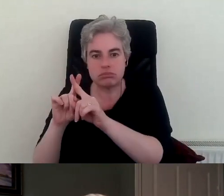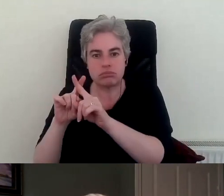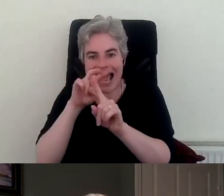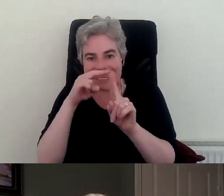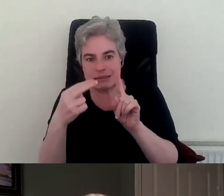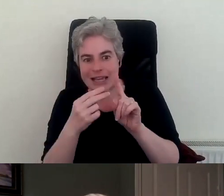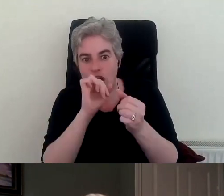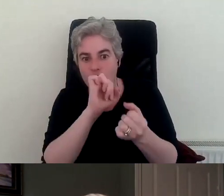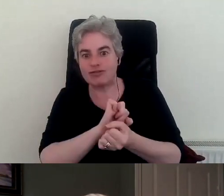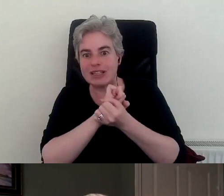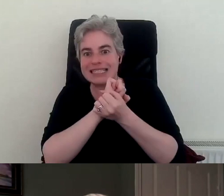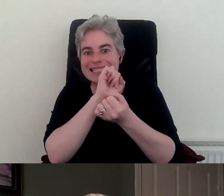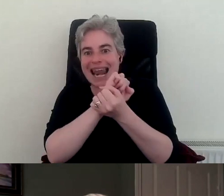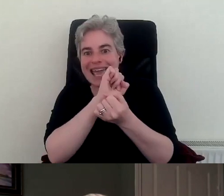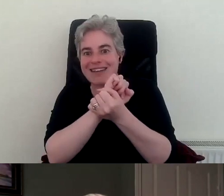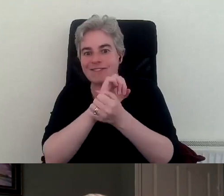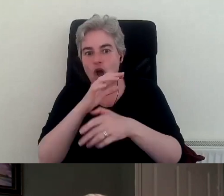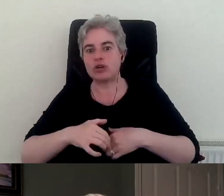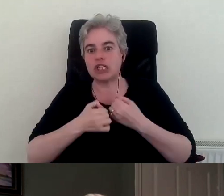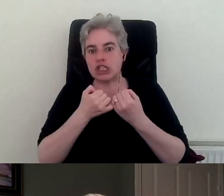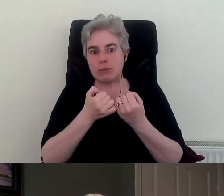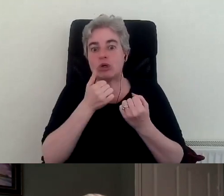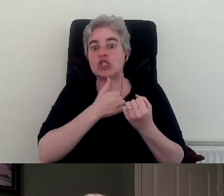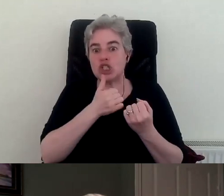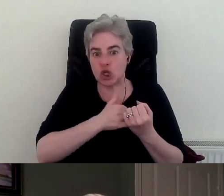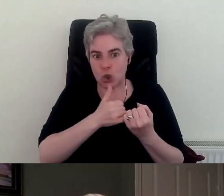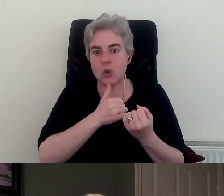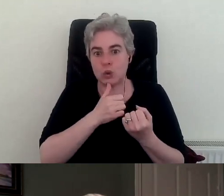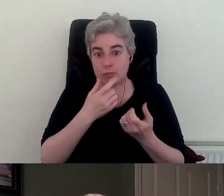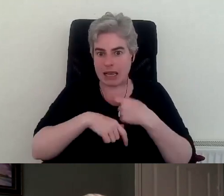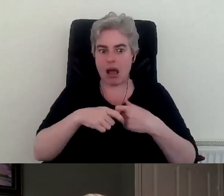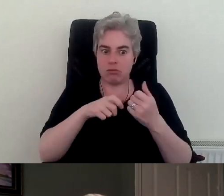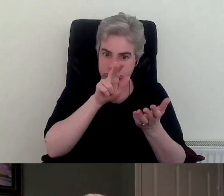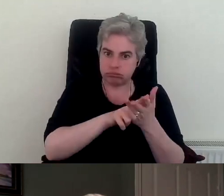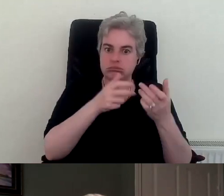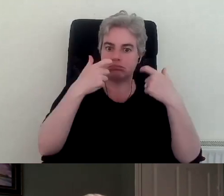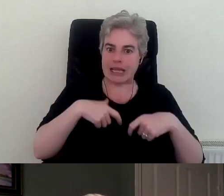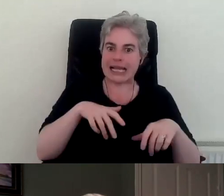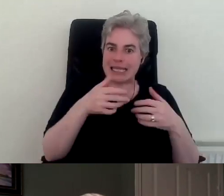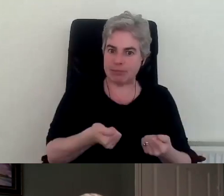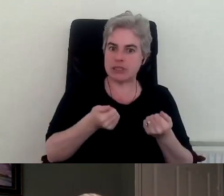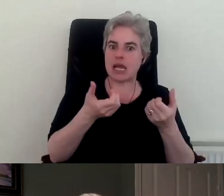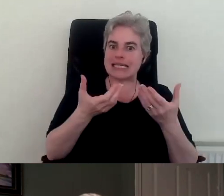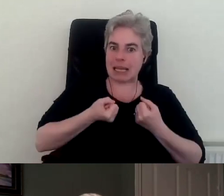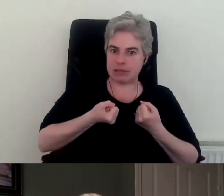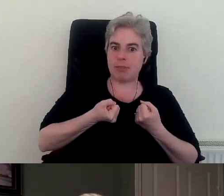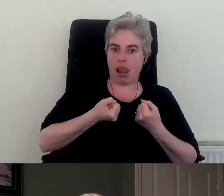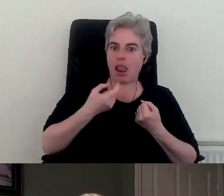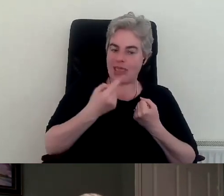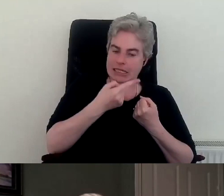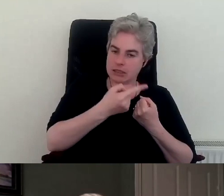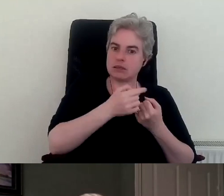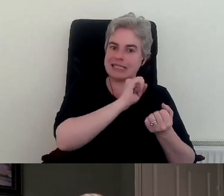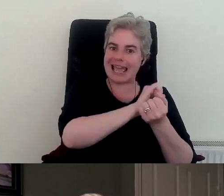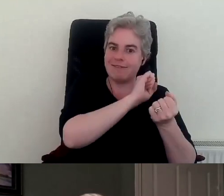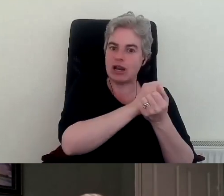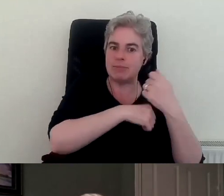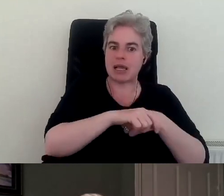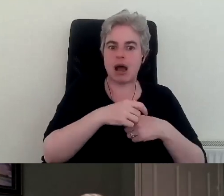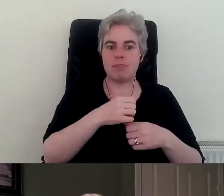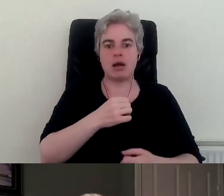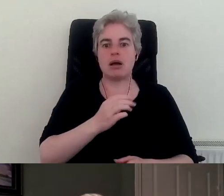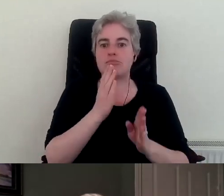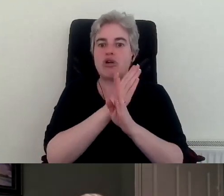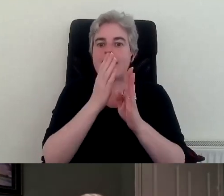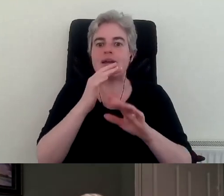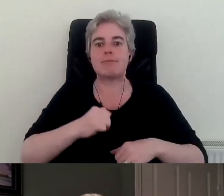was used to legitimize aspects of private property. So why I'm saying